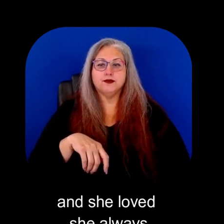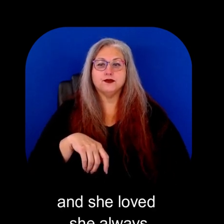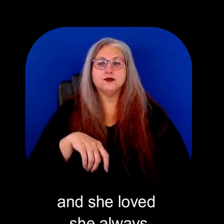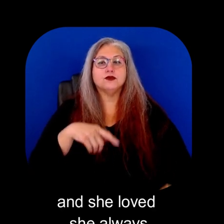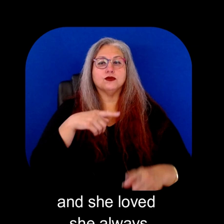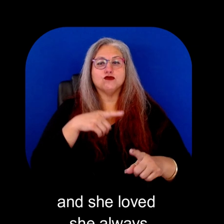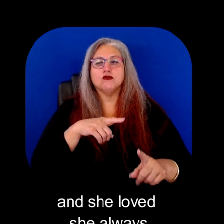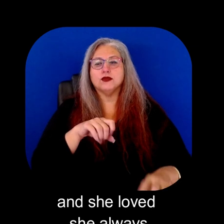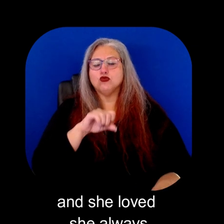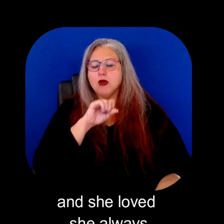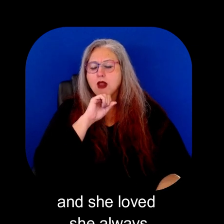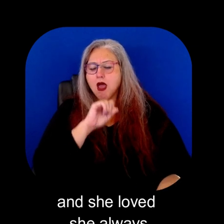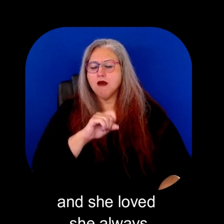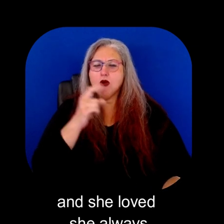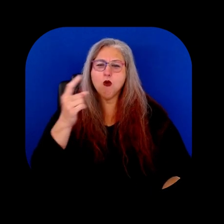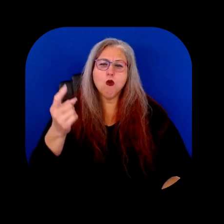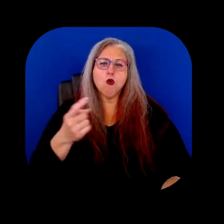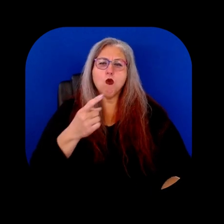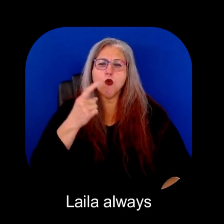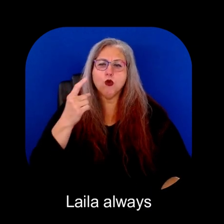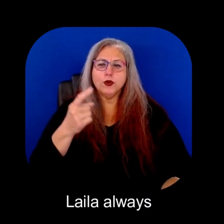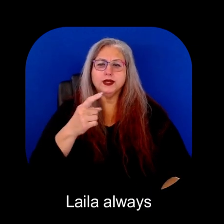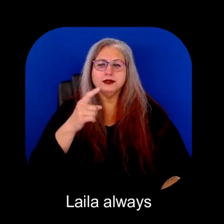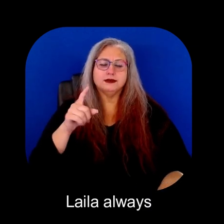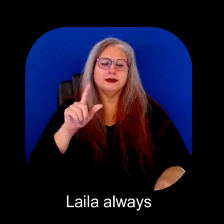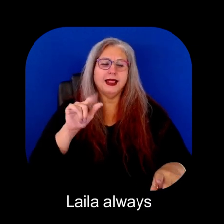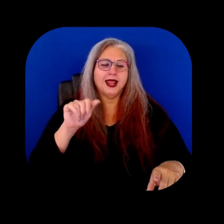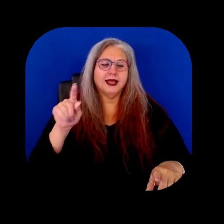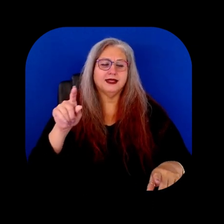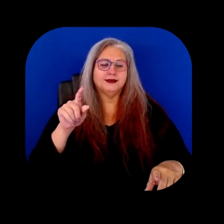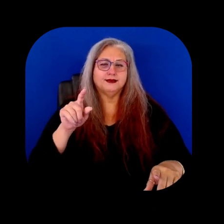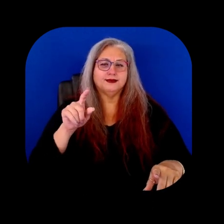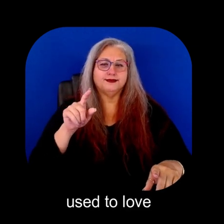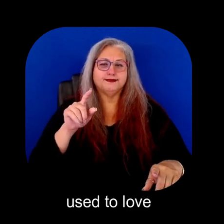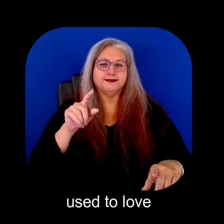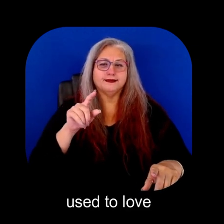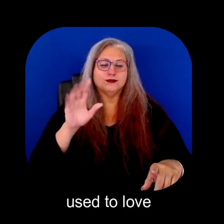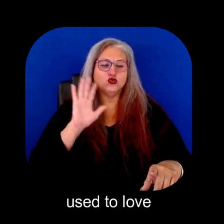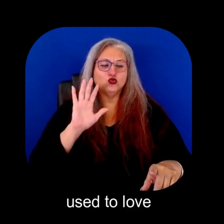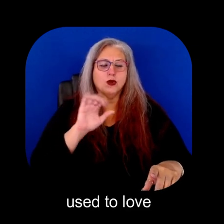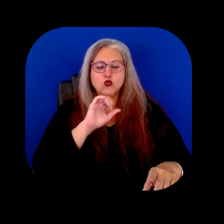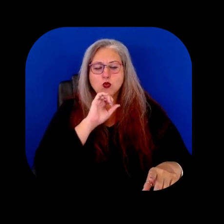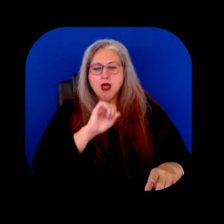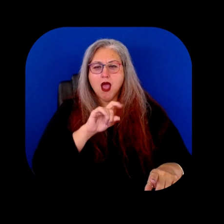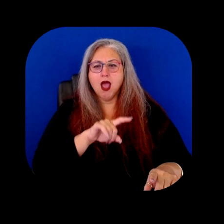And she loved, she always, Leila always used to